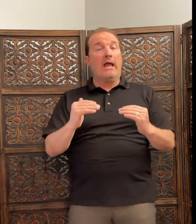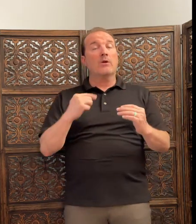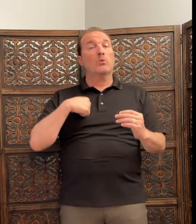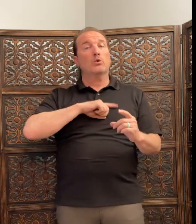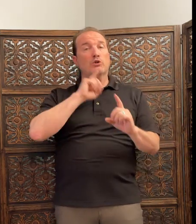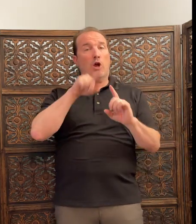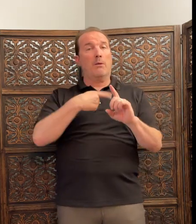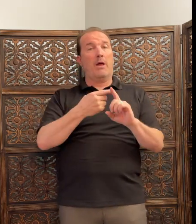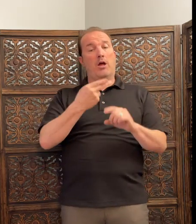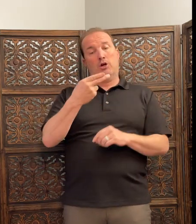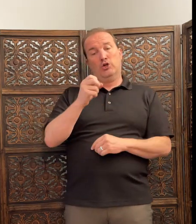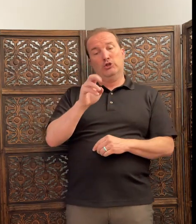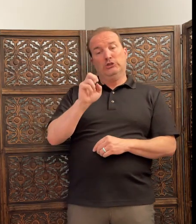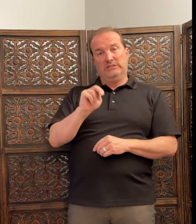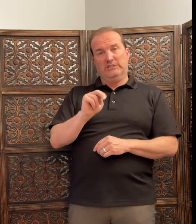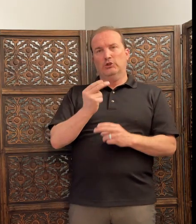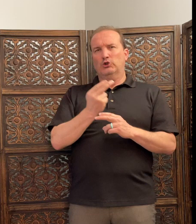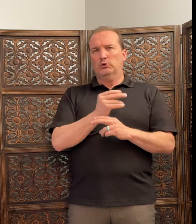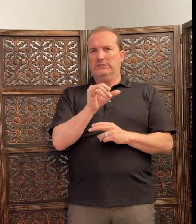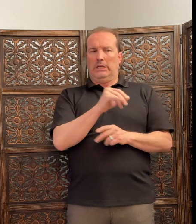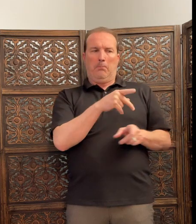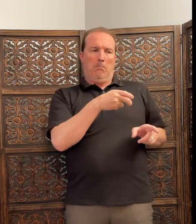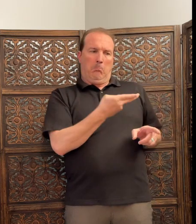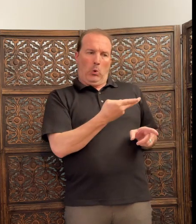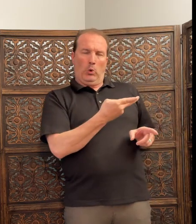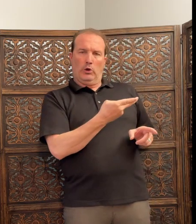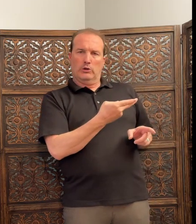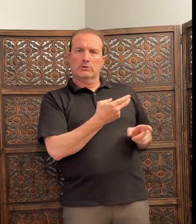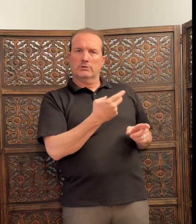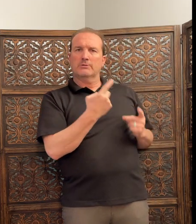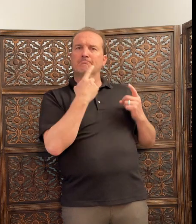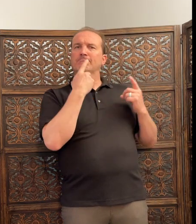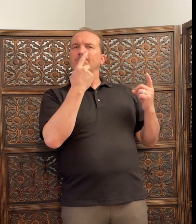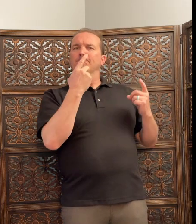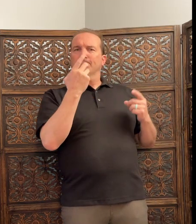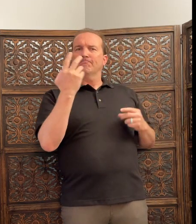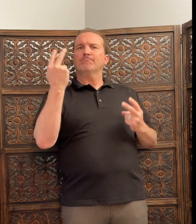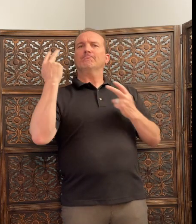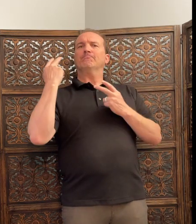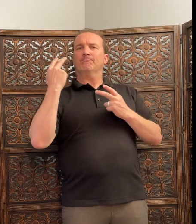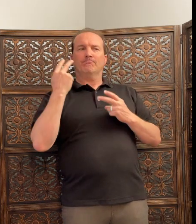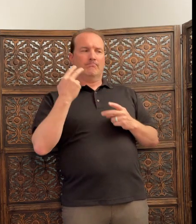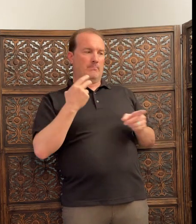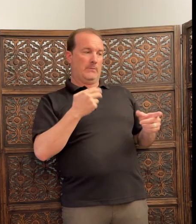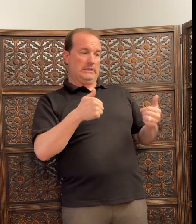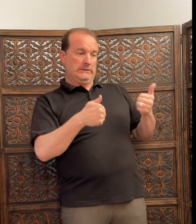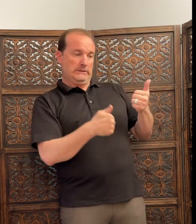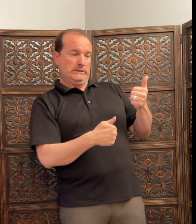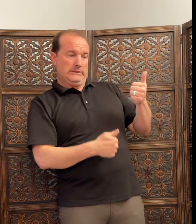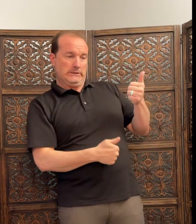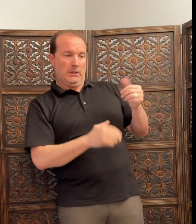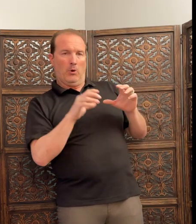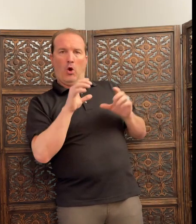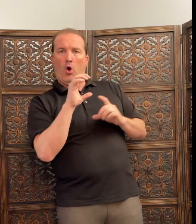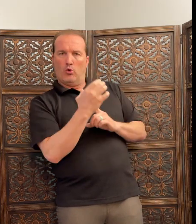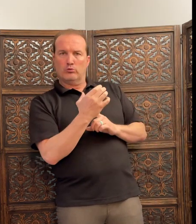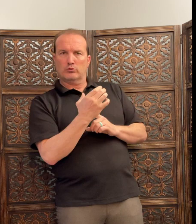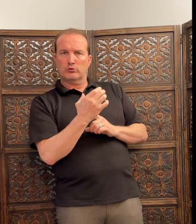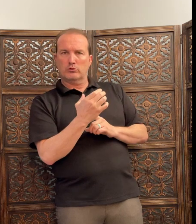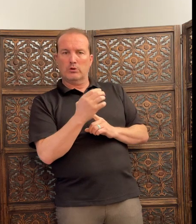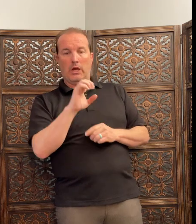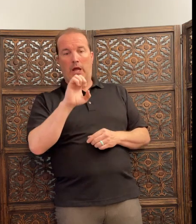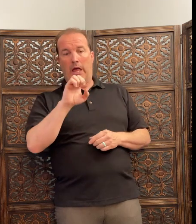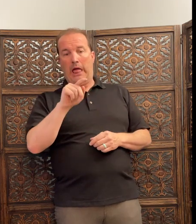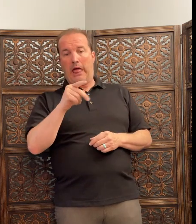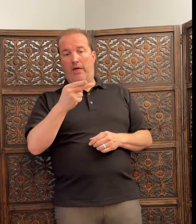Next, we'll talk about how Hurston uses the porch to memorialize Southern Black folk subcultures. Where does the porch also